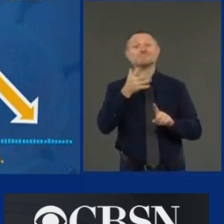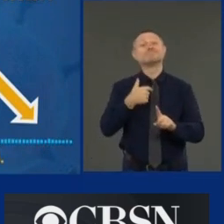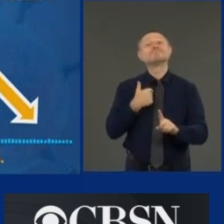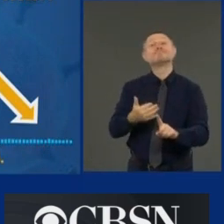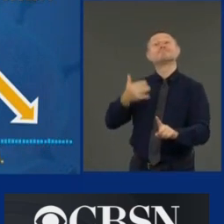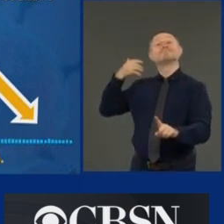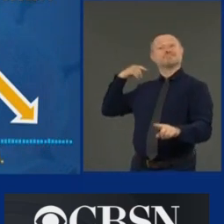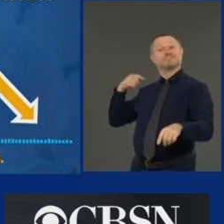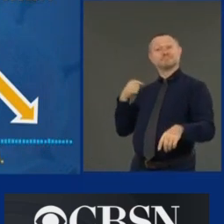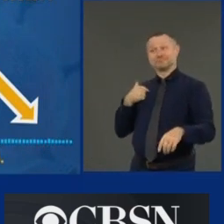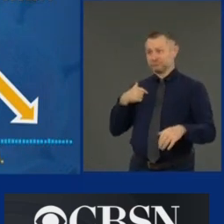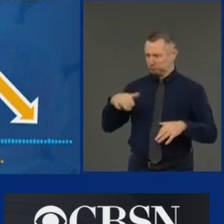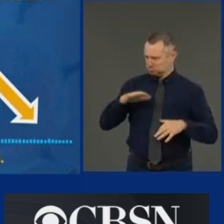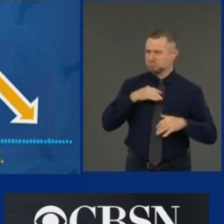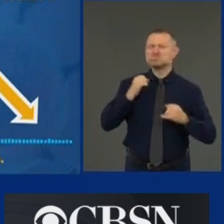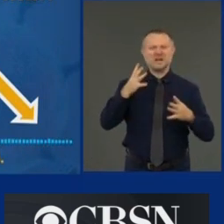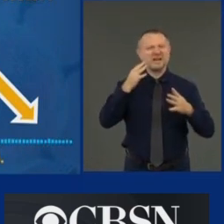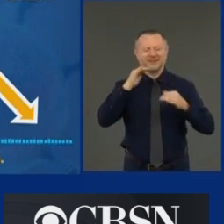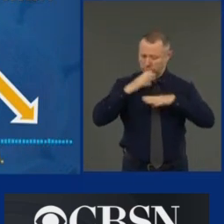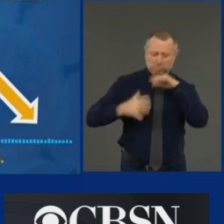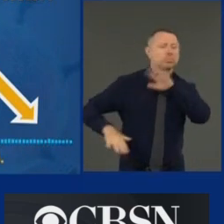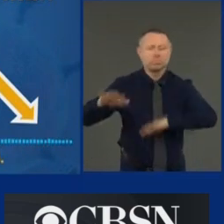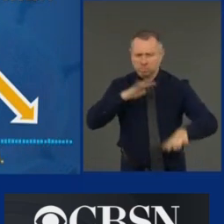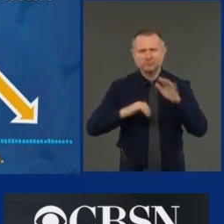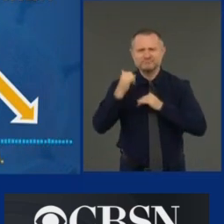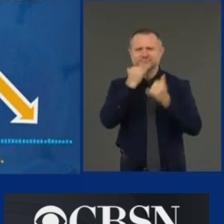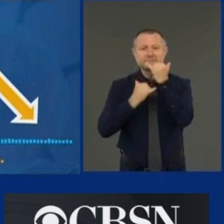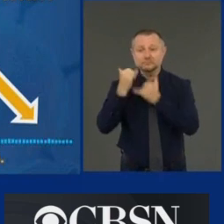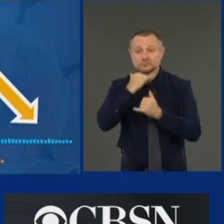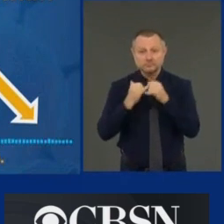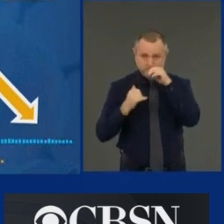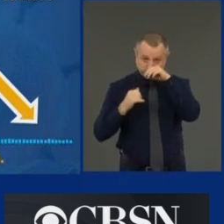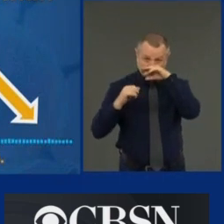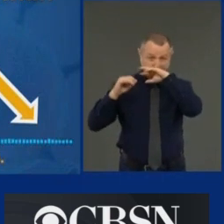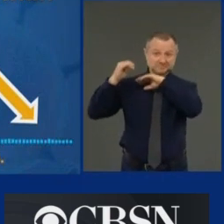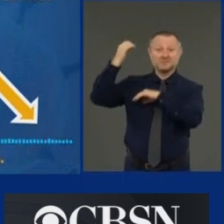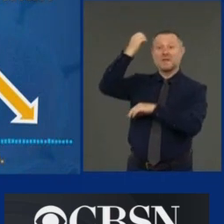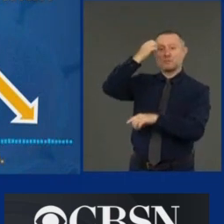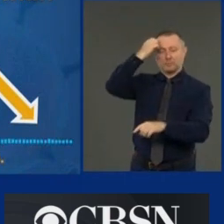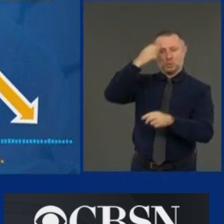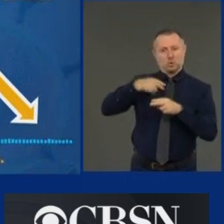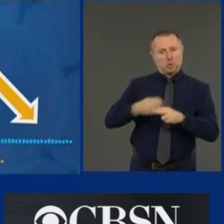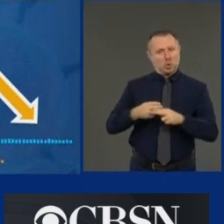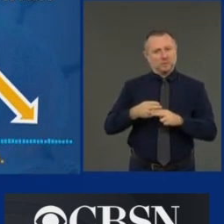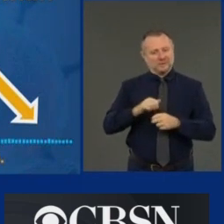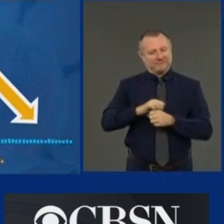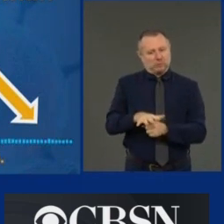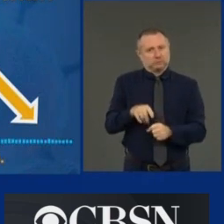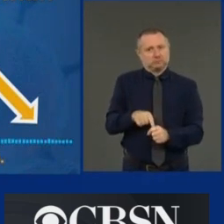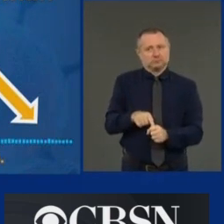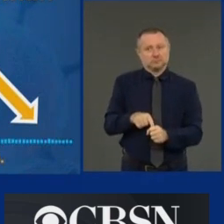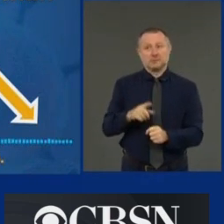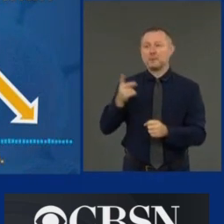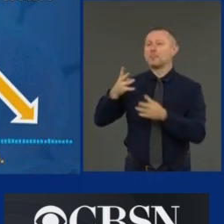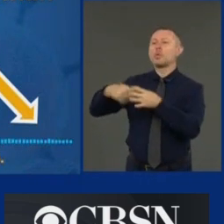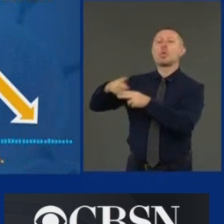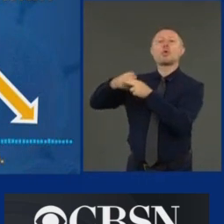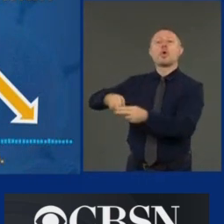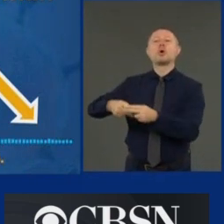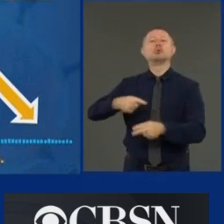on with this European virus. I call it the European virus. Some people call it the China